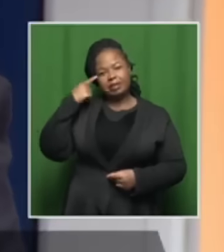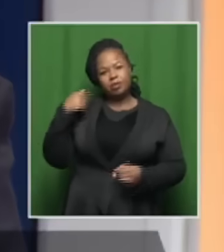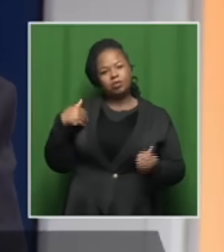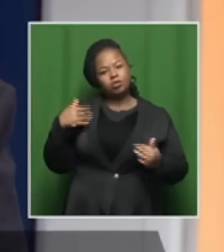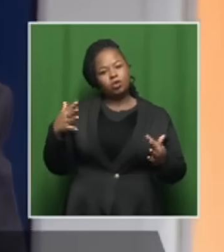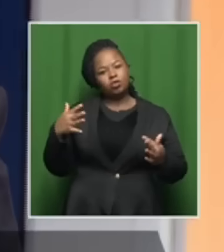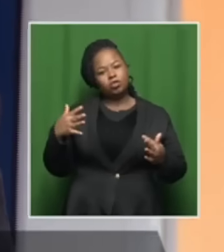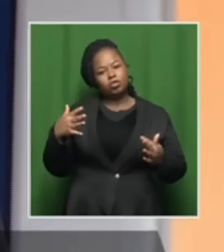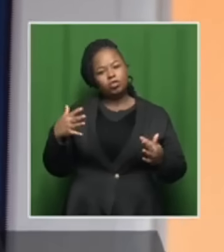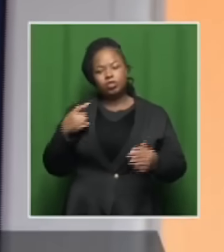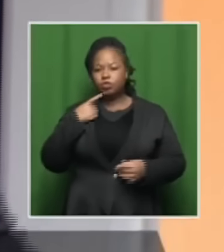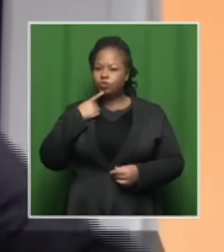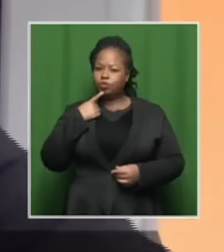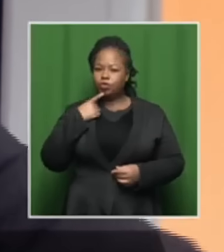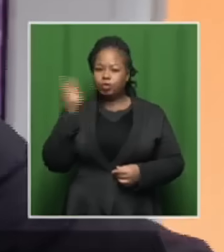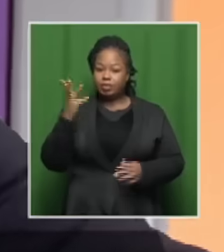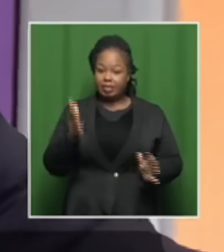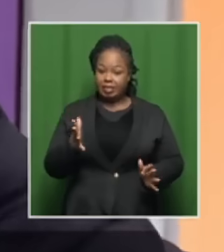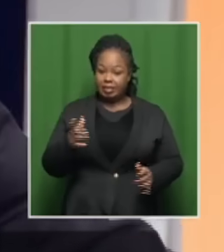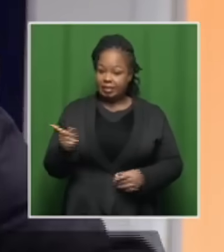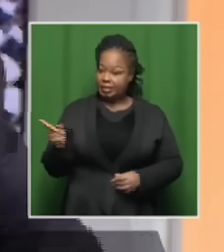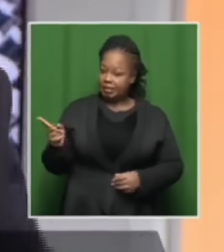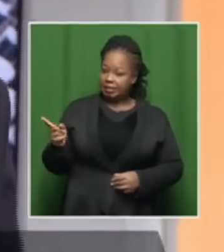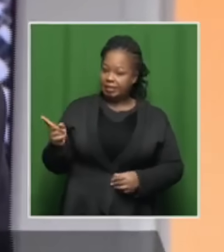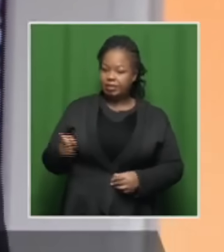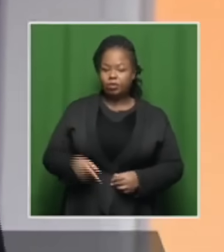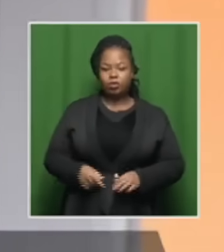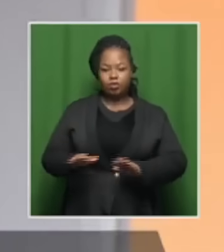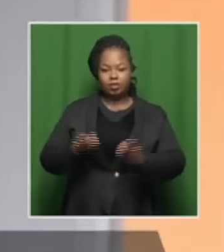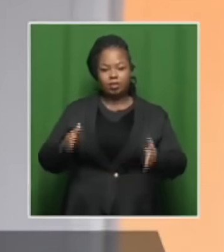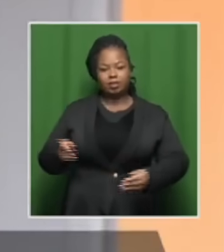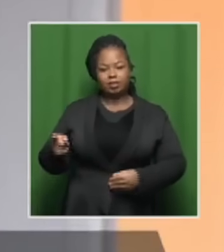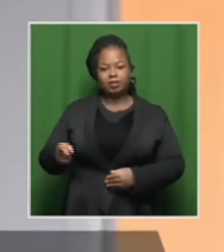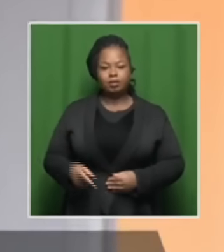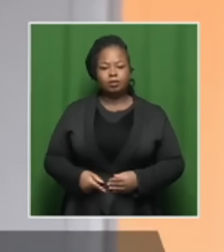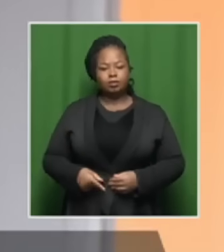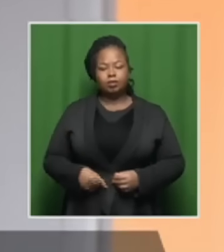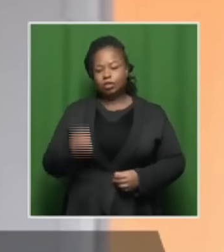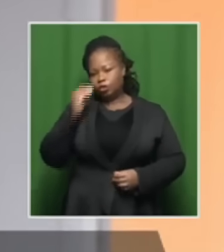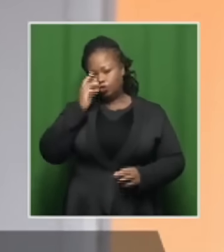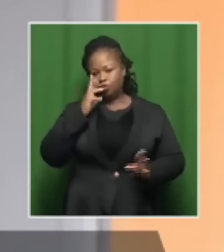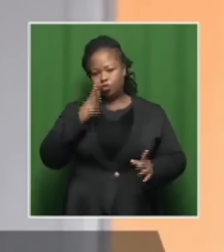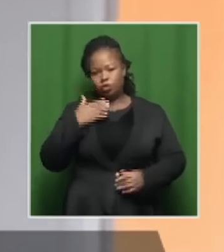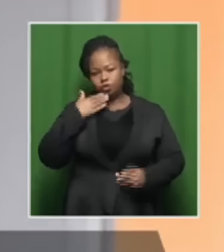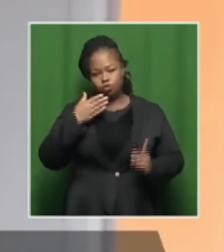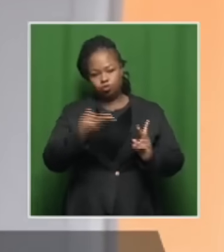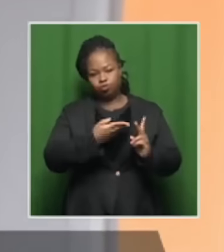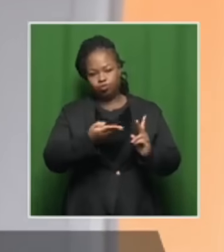with the presenters on the desk. Yeah. And so the two anchors and